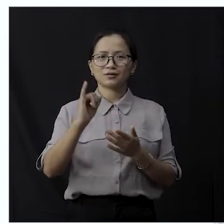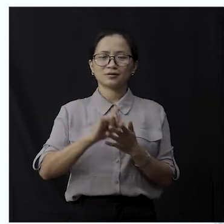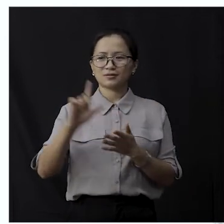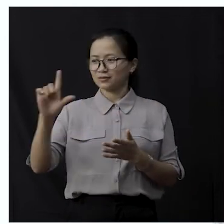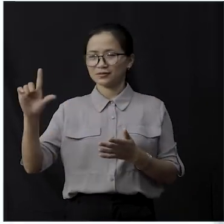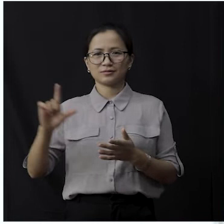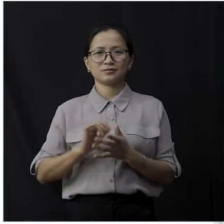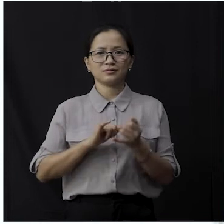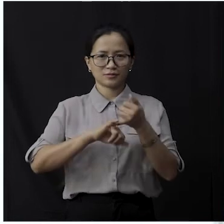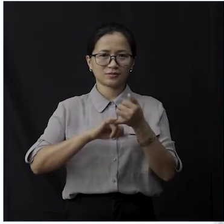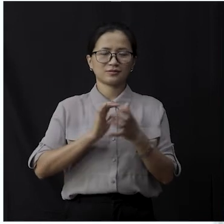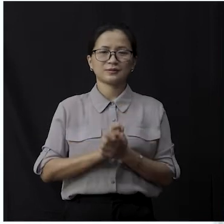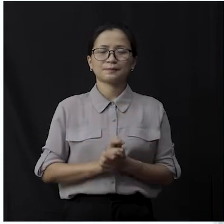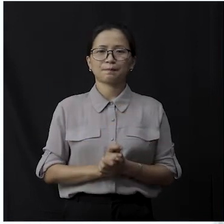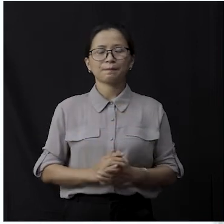Hills,